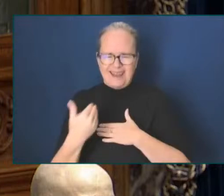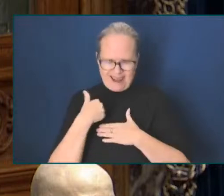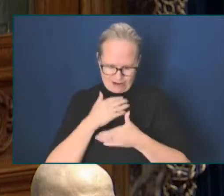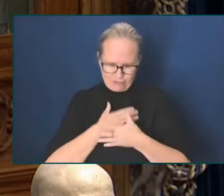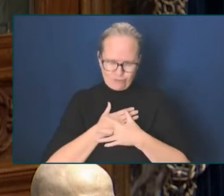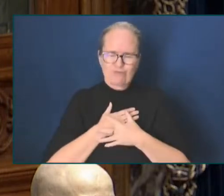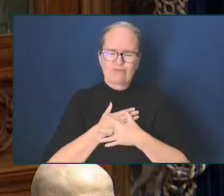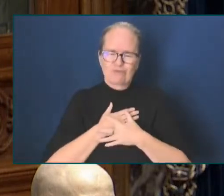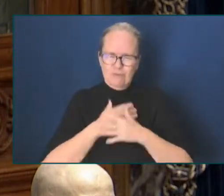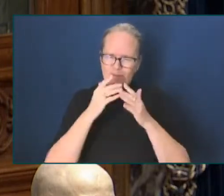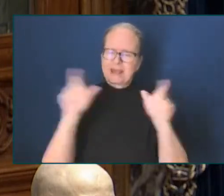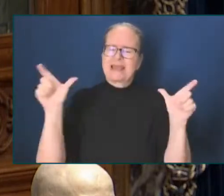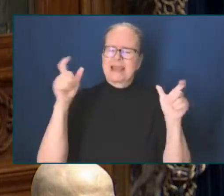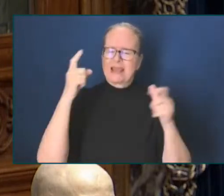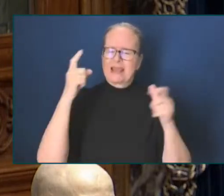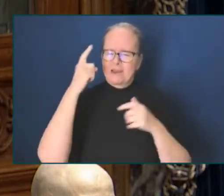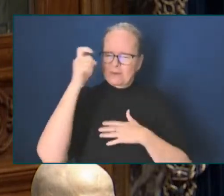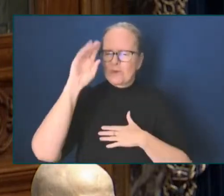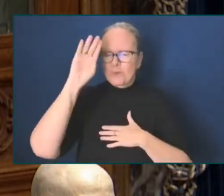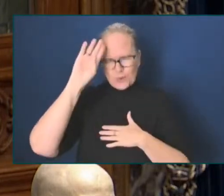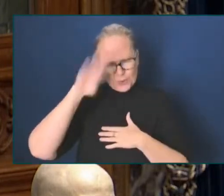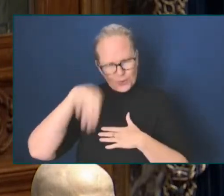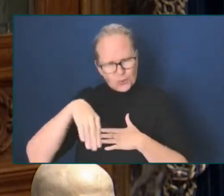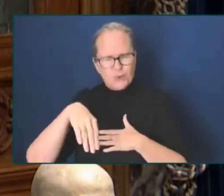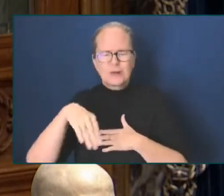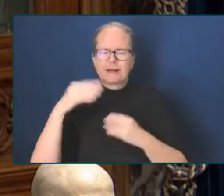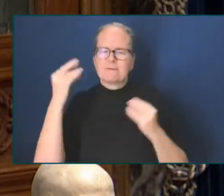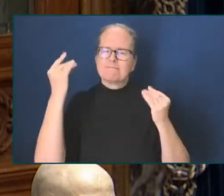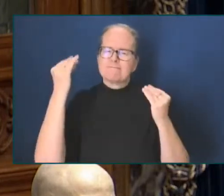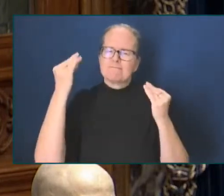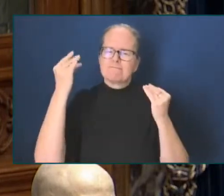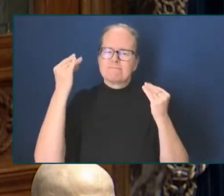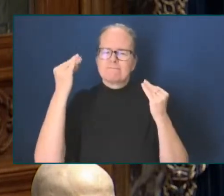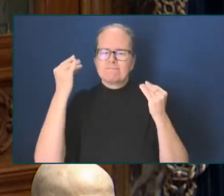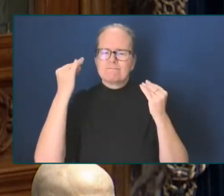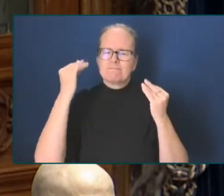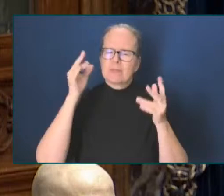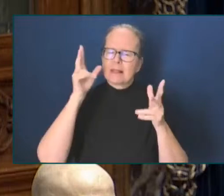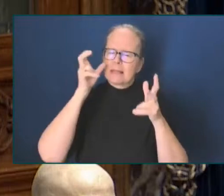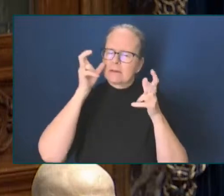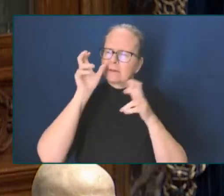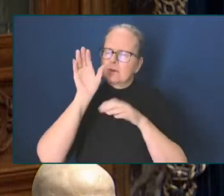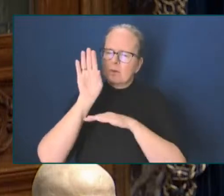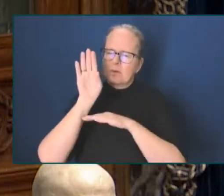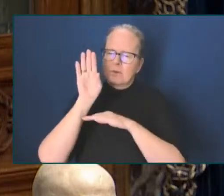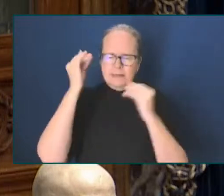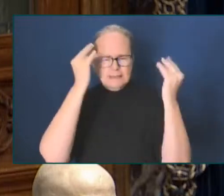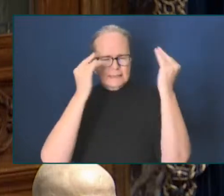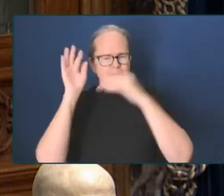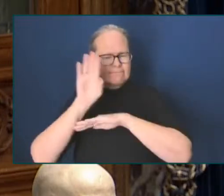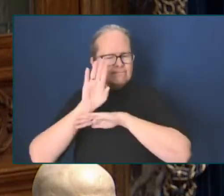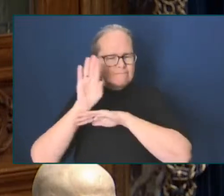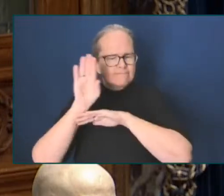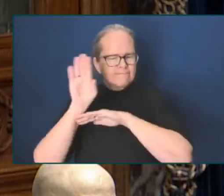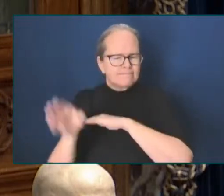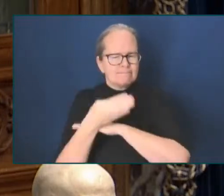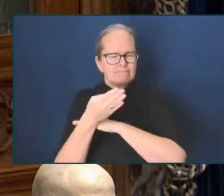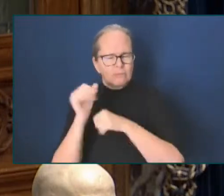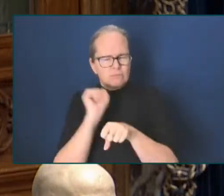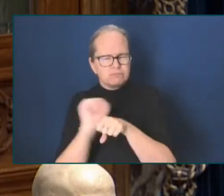late nights and long days, the time away from our families and loved ones. And I'm sure that each of us can think